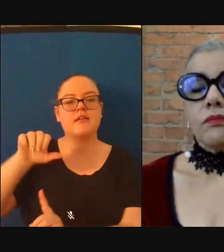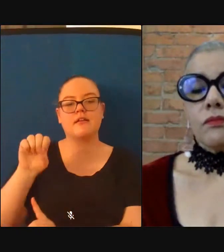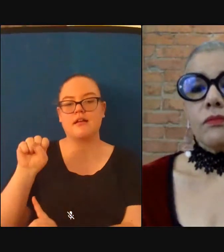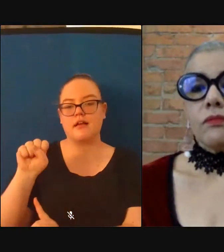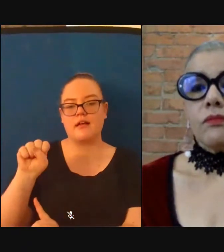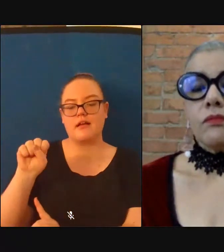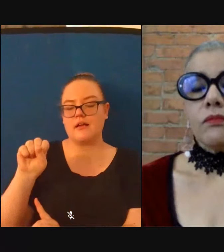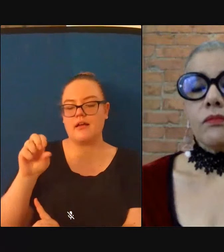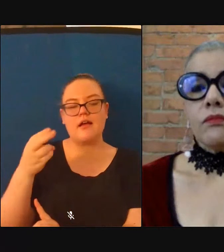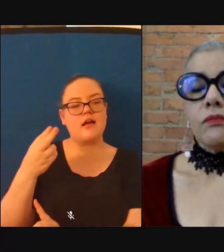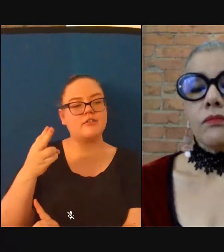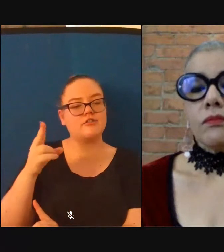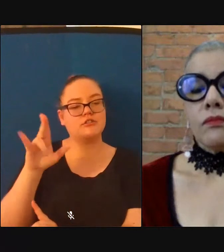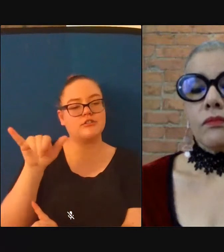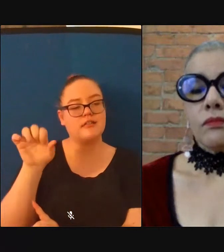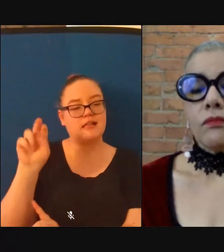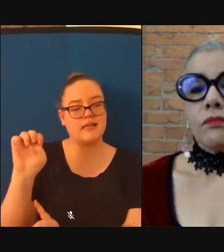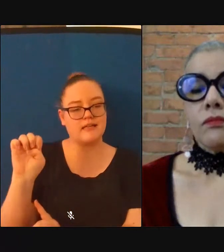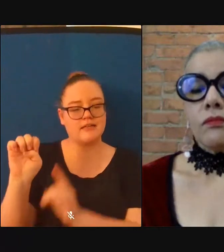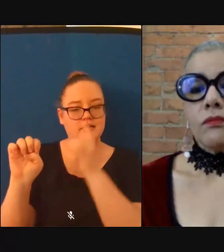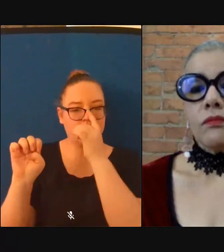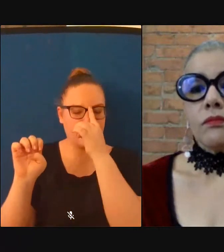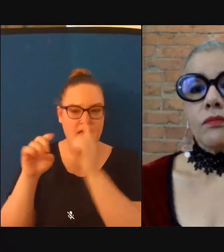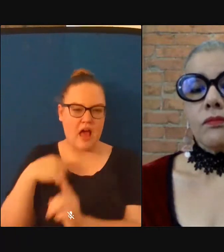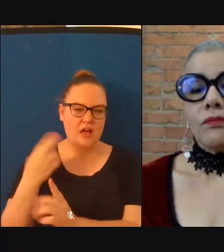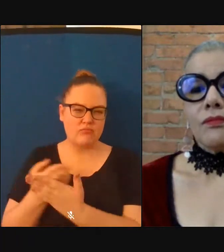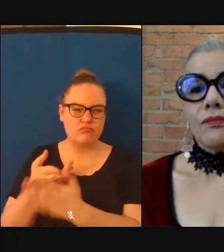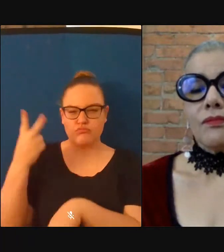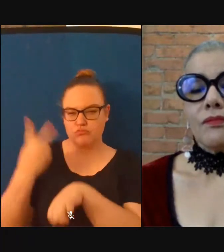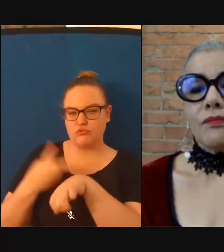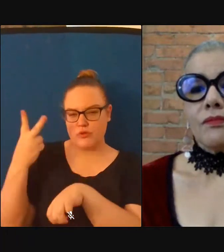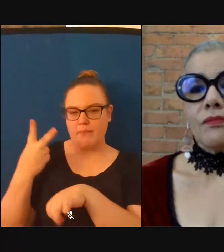persona, where I, used twice,